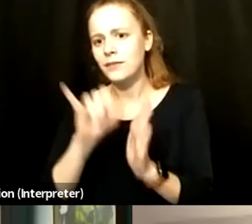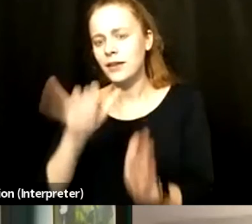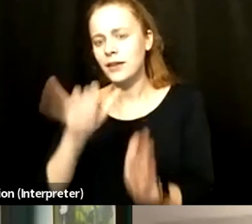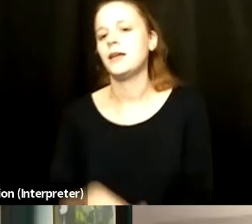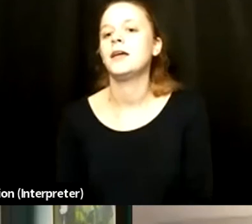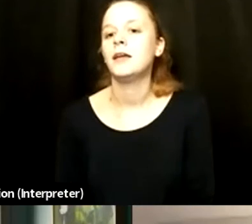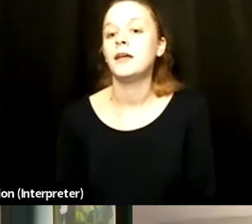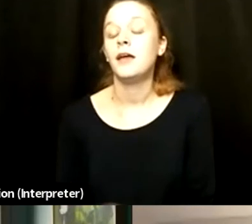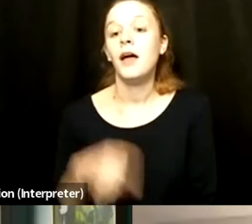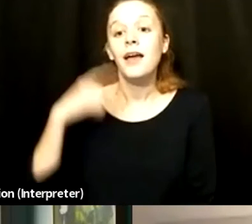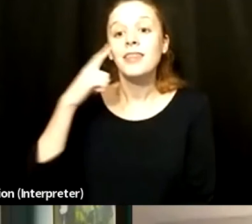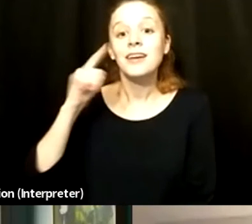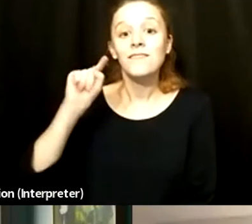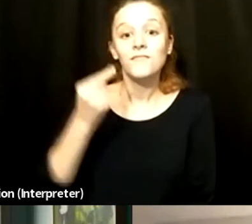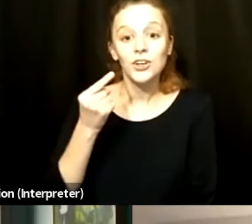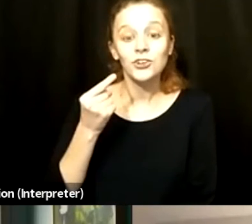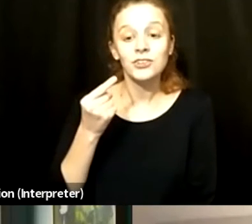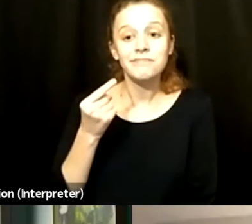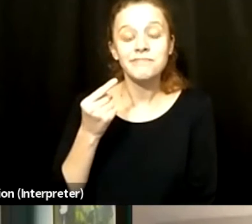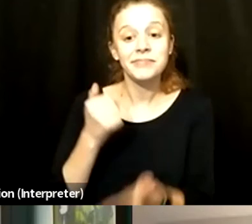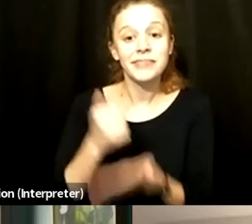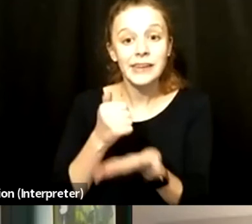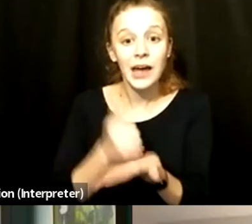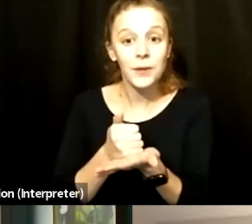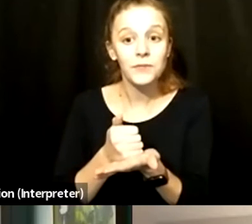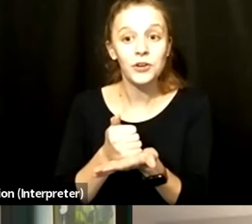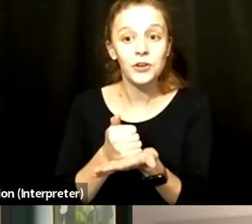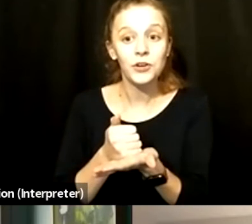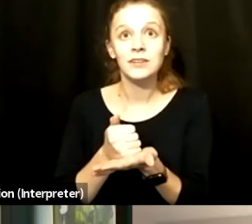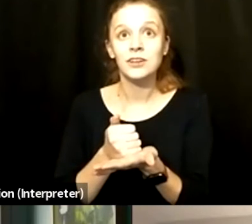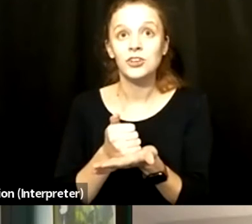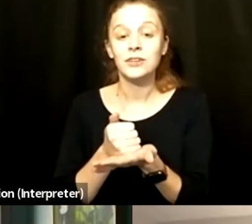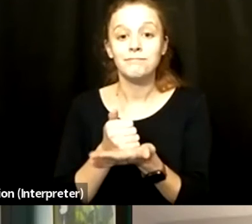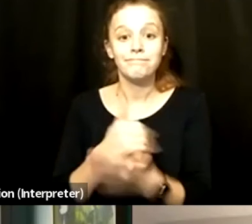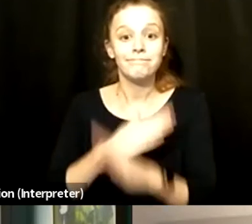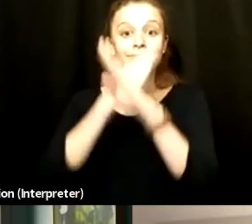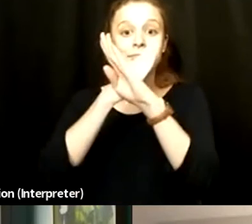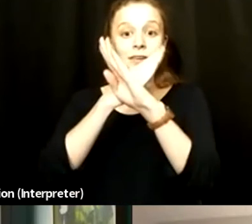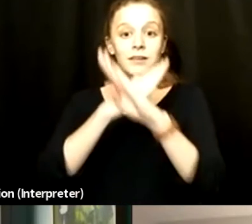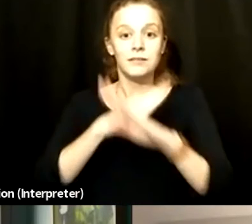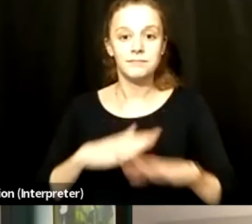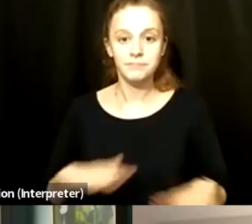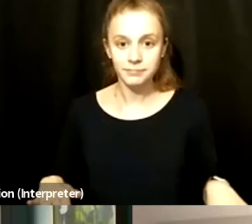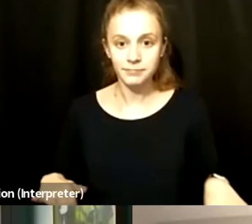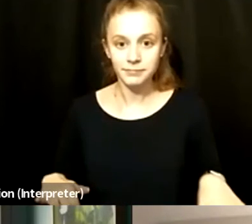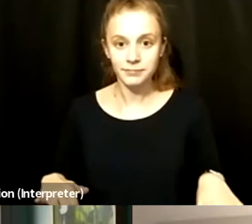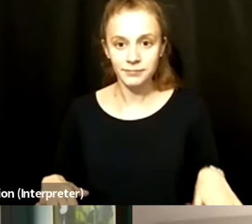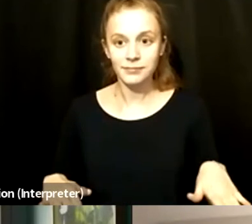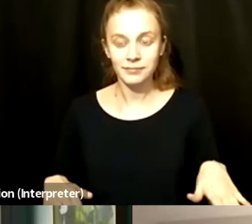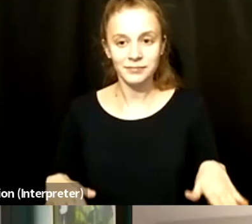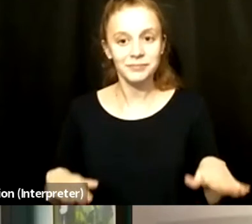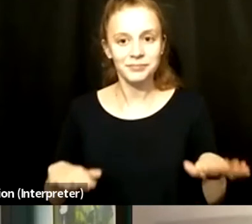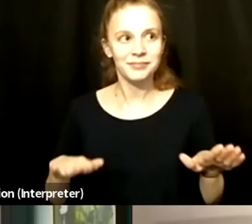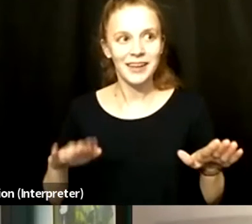I think first it's helpful to just consciously lower our shields of defensiveness. There can really